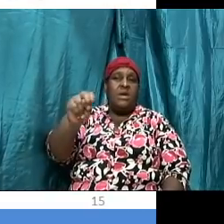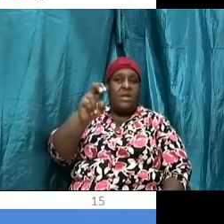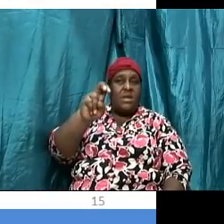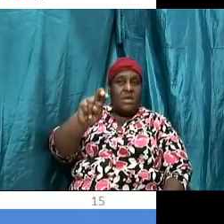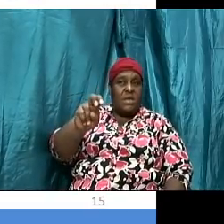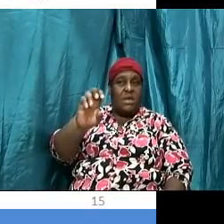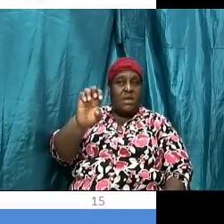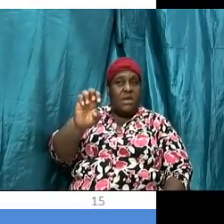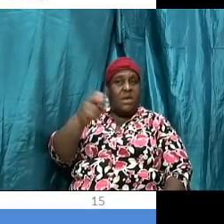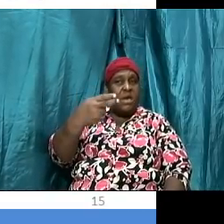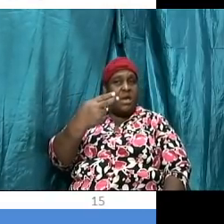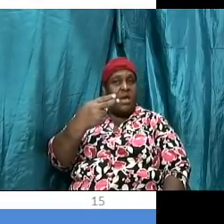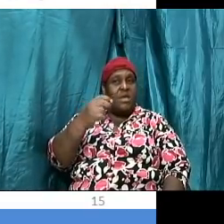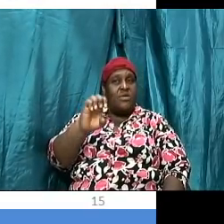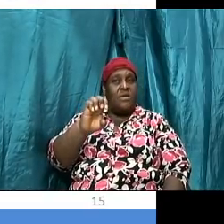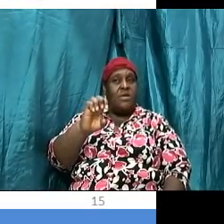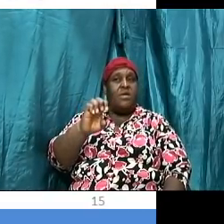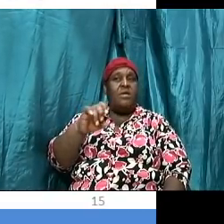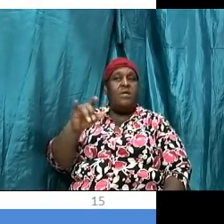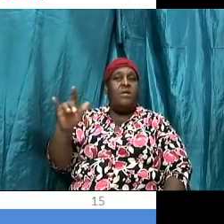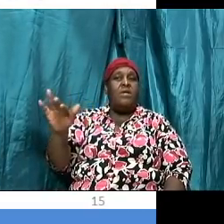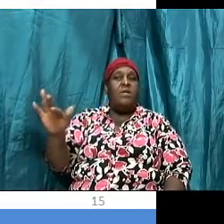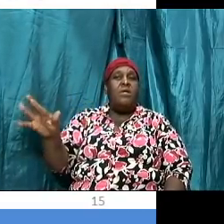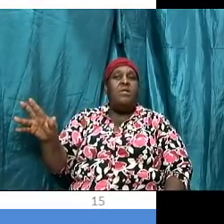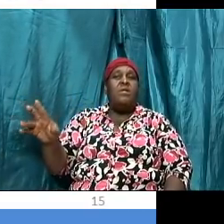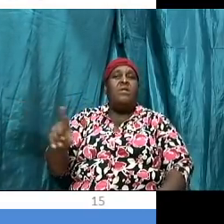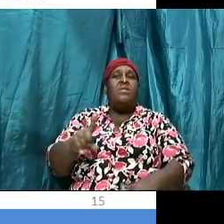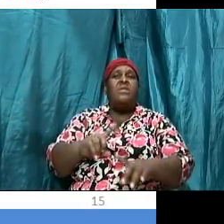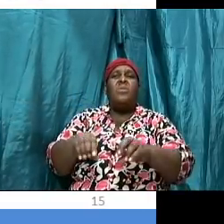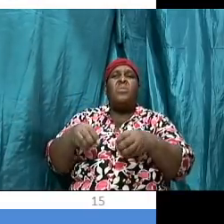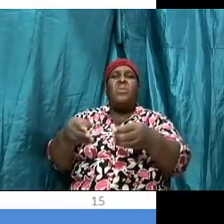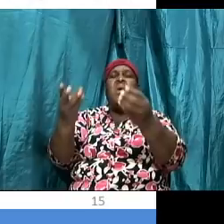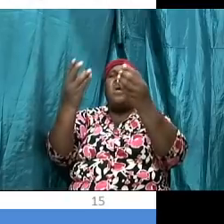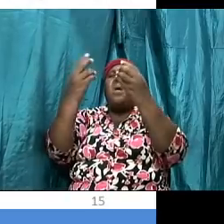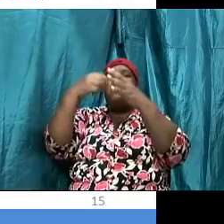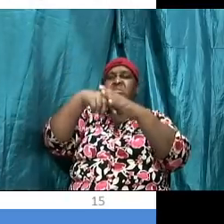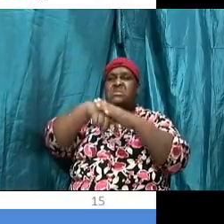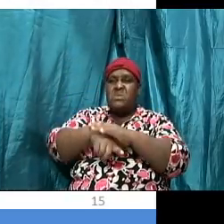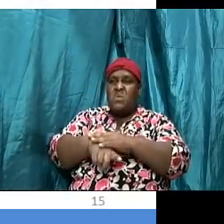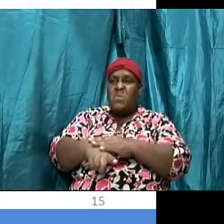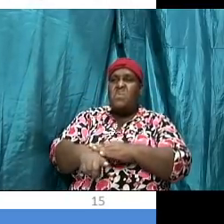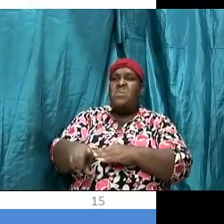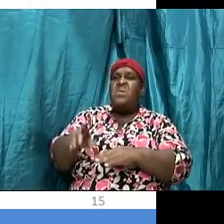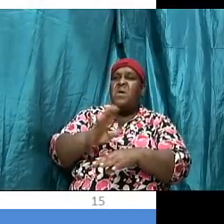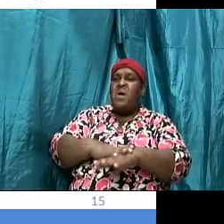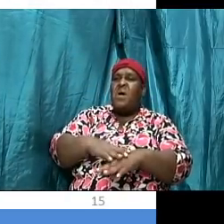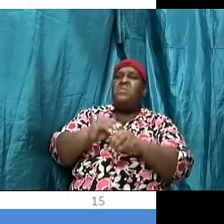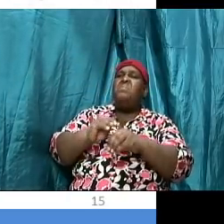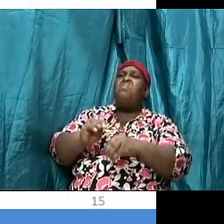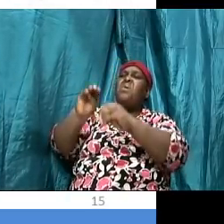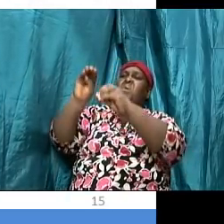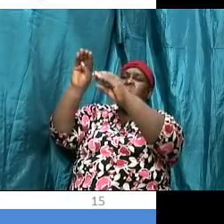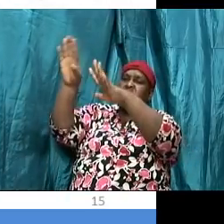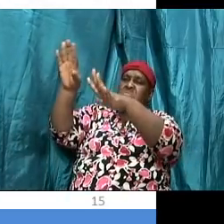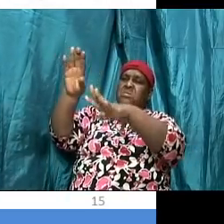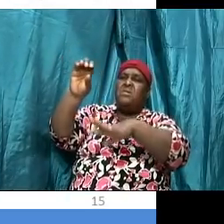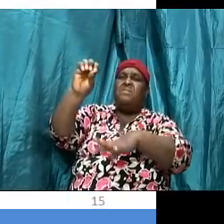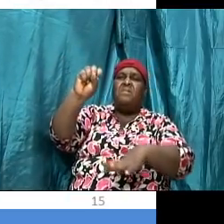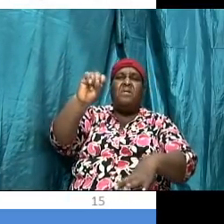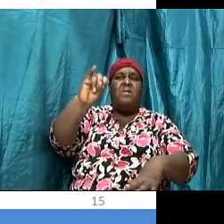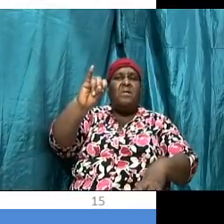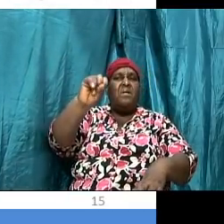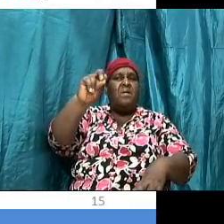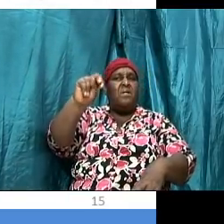verse 13 to 14. It says, "Thou camest down also upon Mount Sinai and spakest with